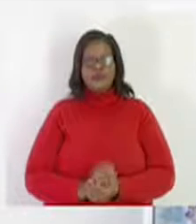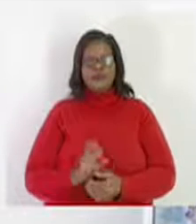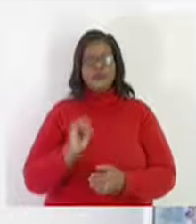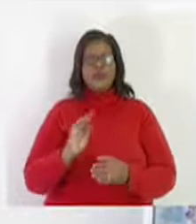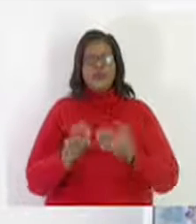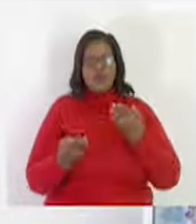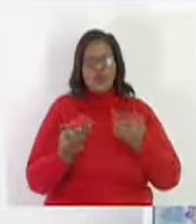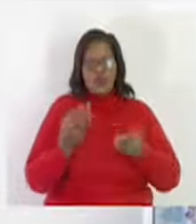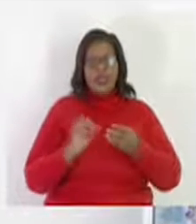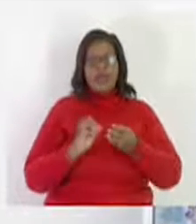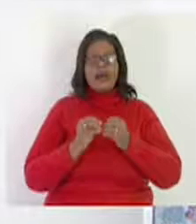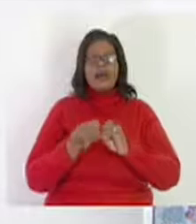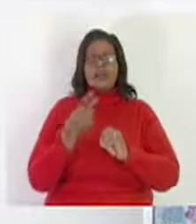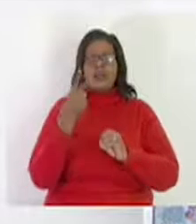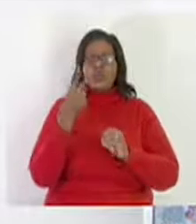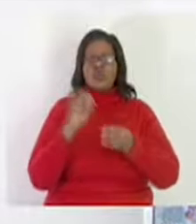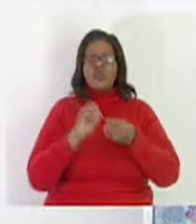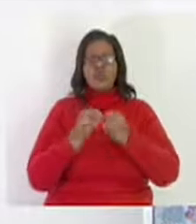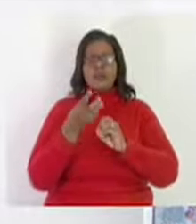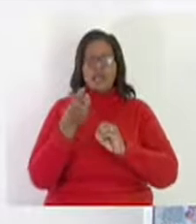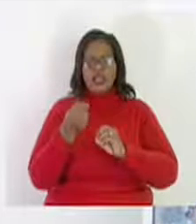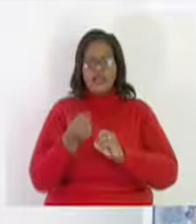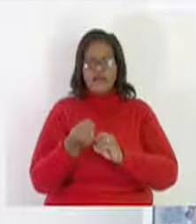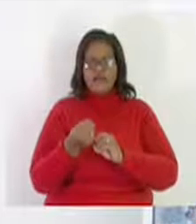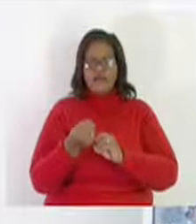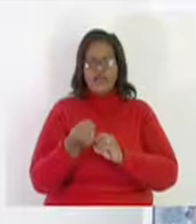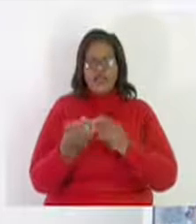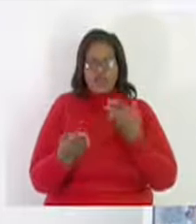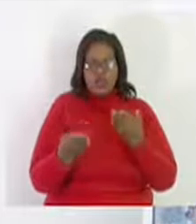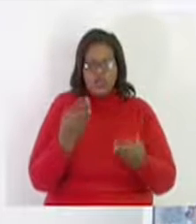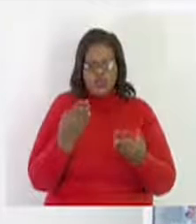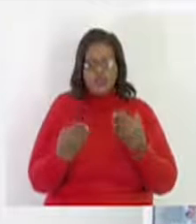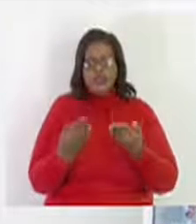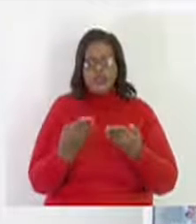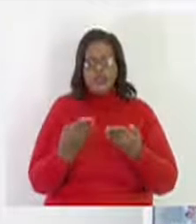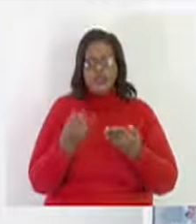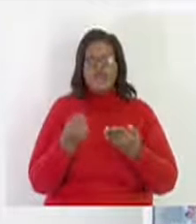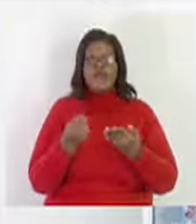two numbers. For example, I have two numbers here,